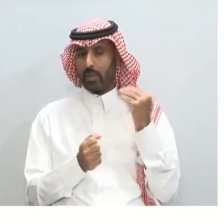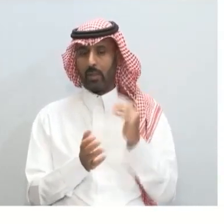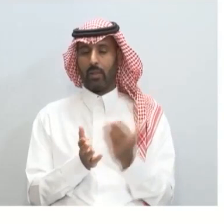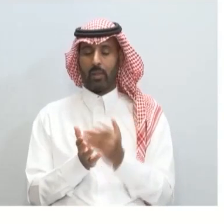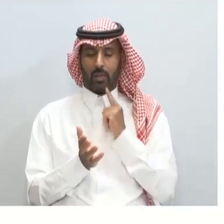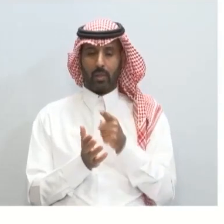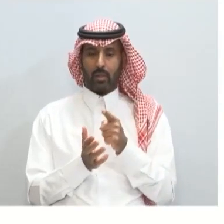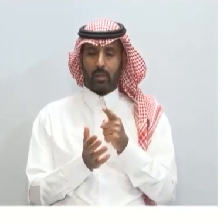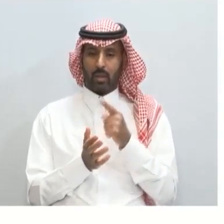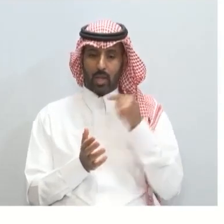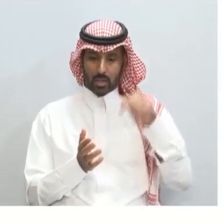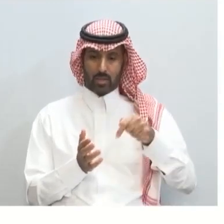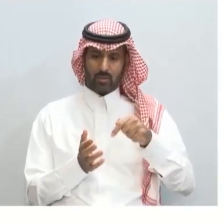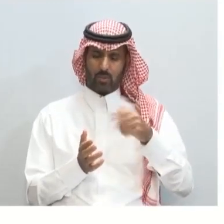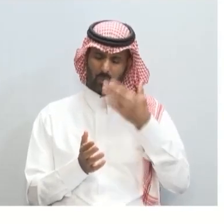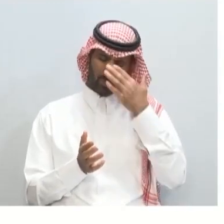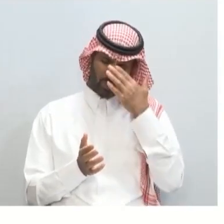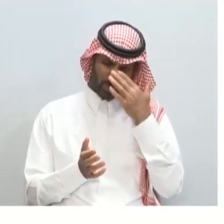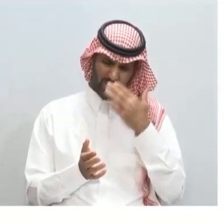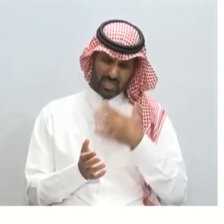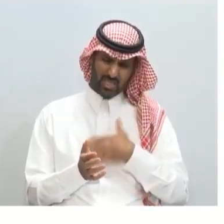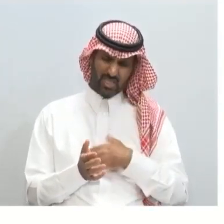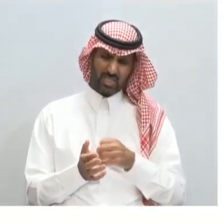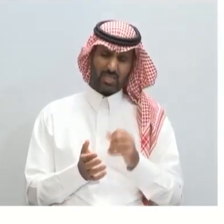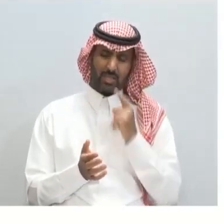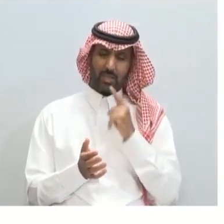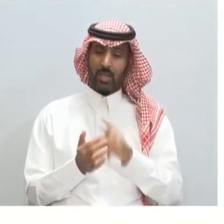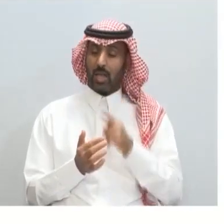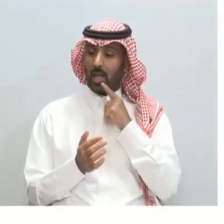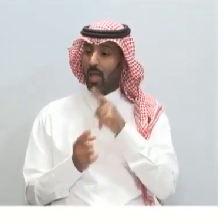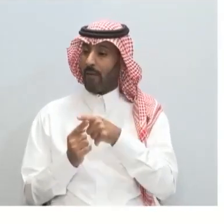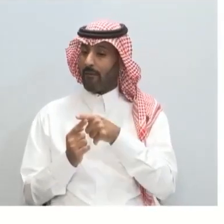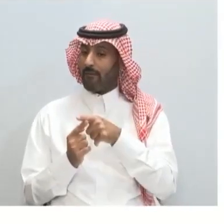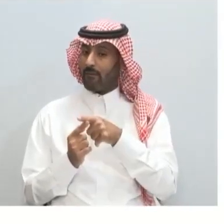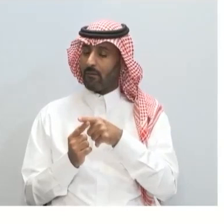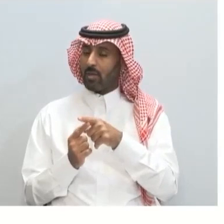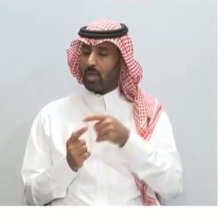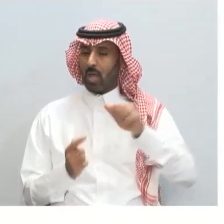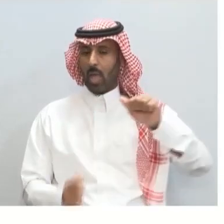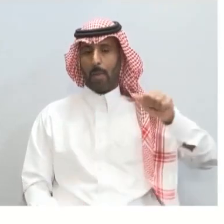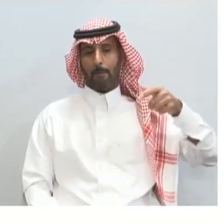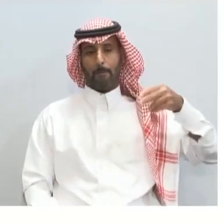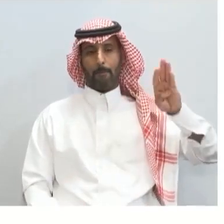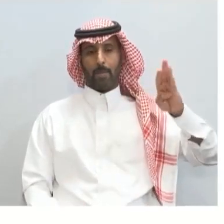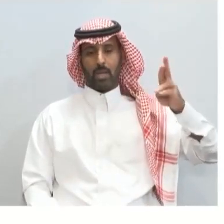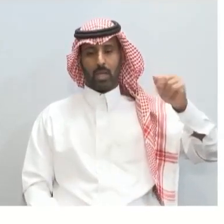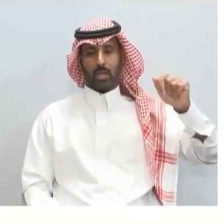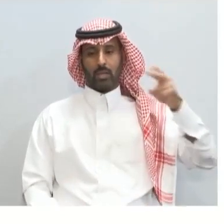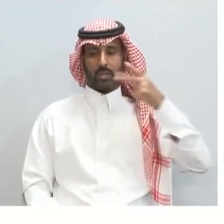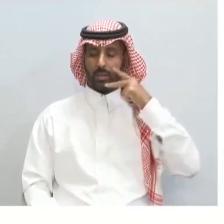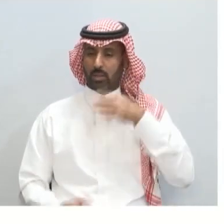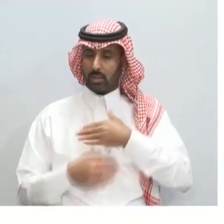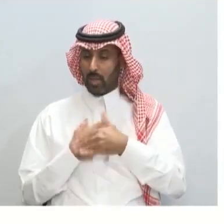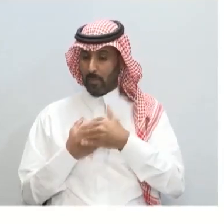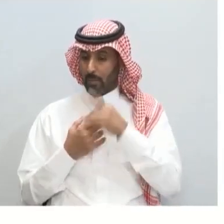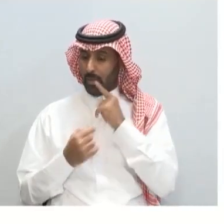is a present hypothetical if Brahim took good care of himself he wouldn't get sick